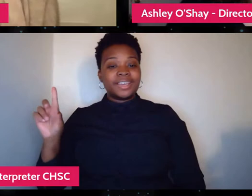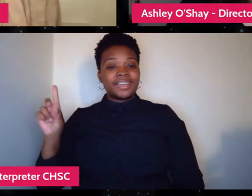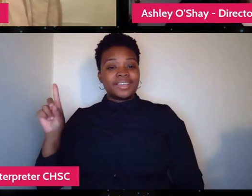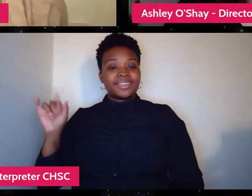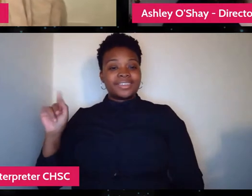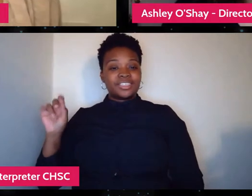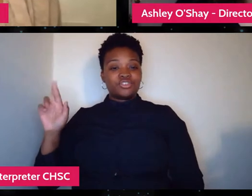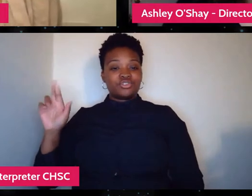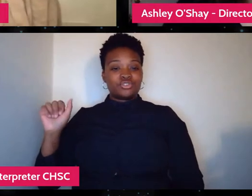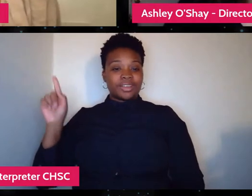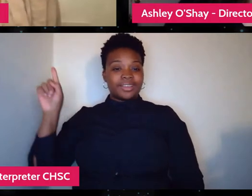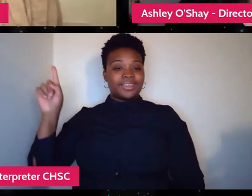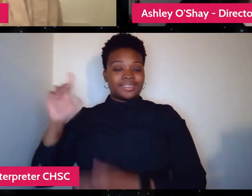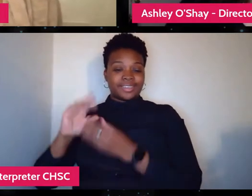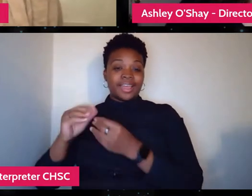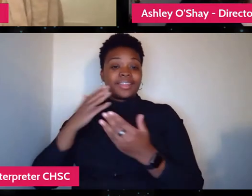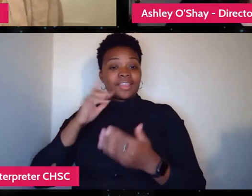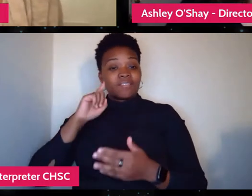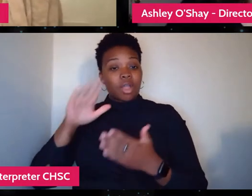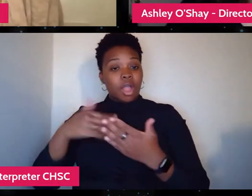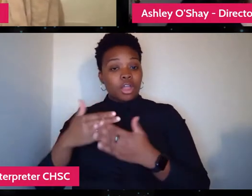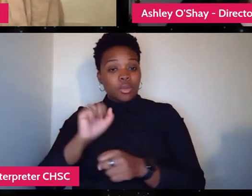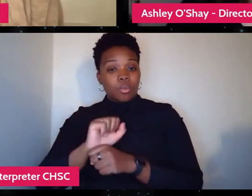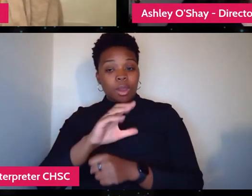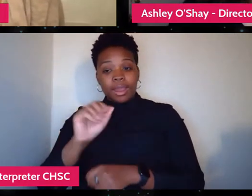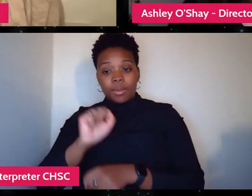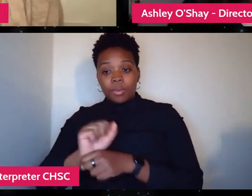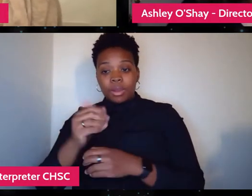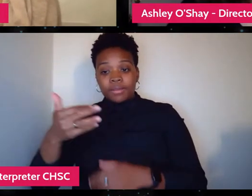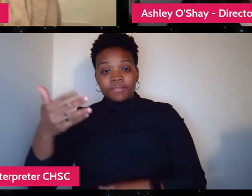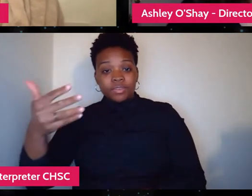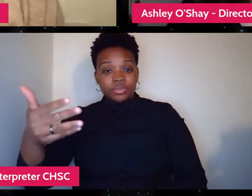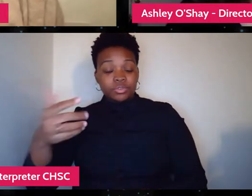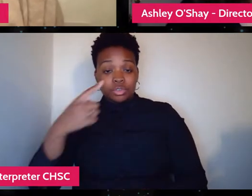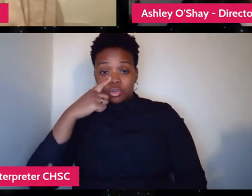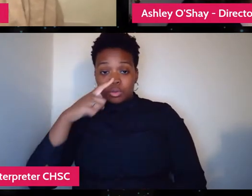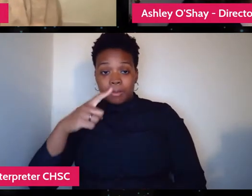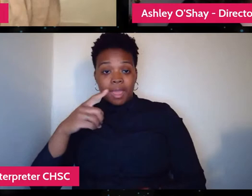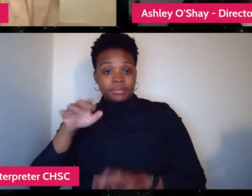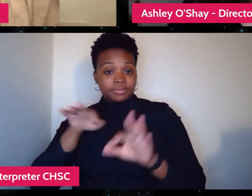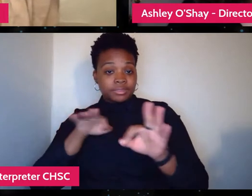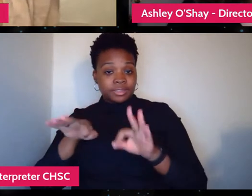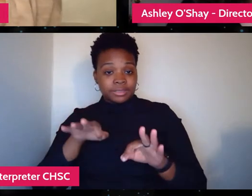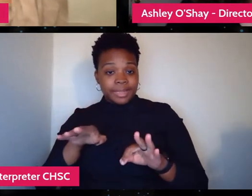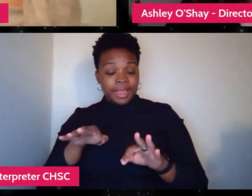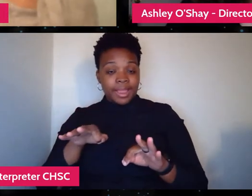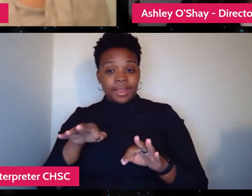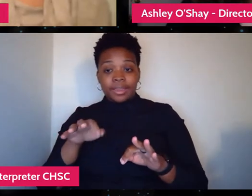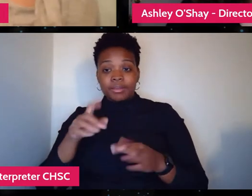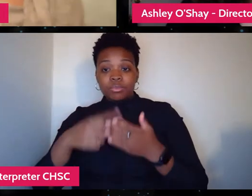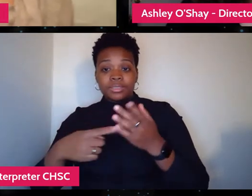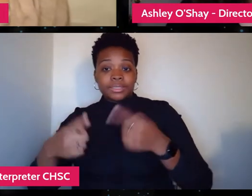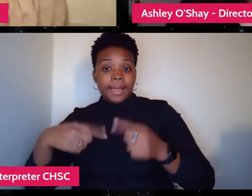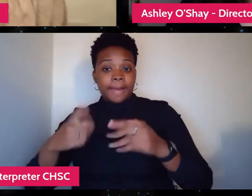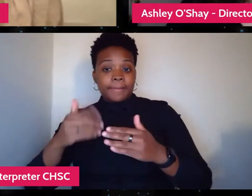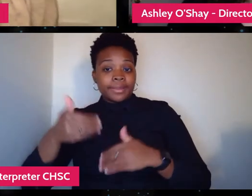to us in the future. Would you mind yes. telling us about one of your, what you have coming up